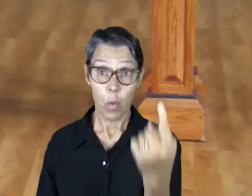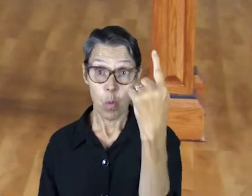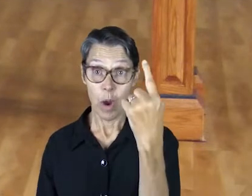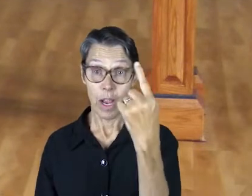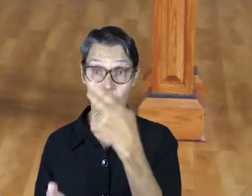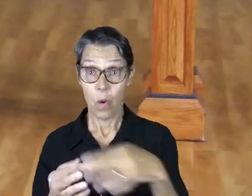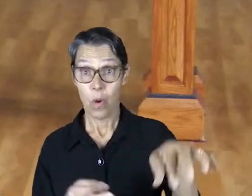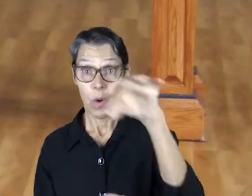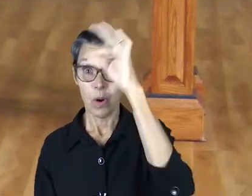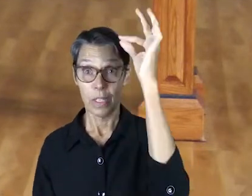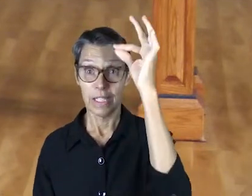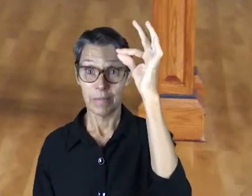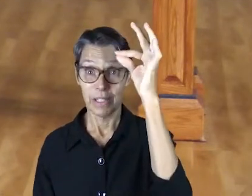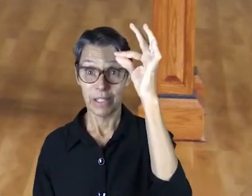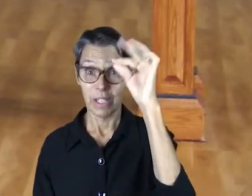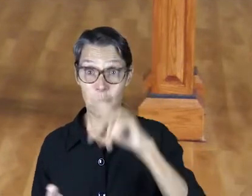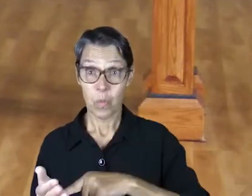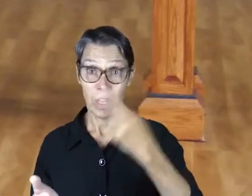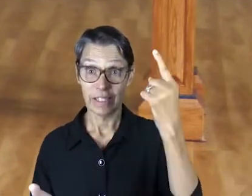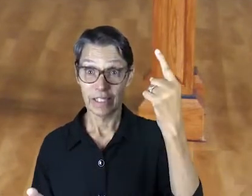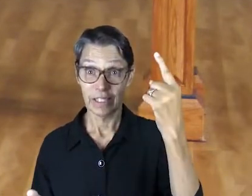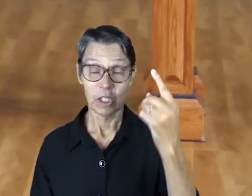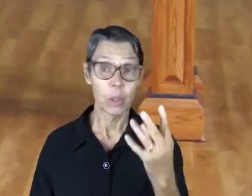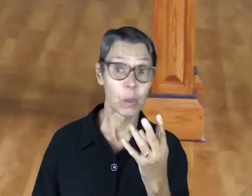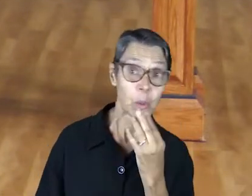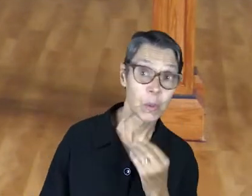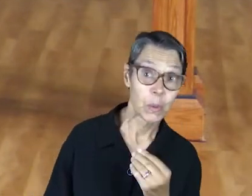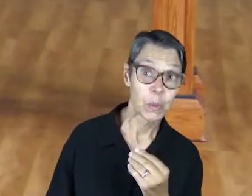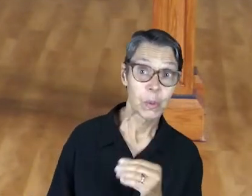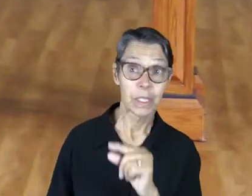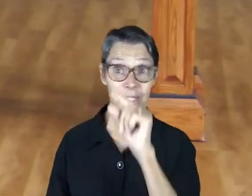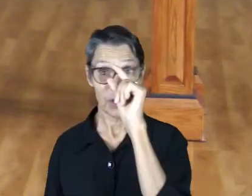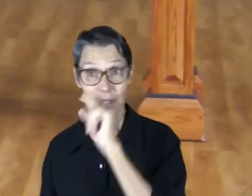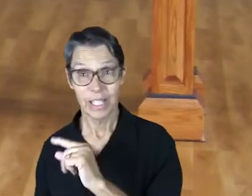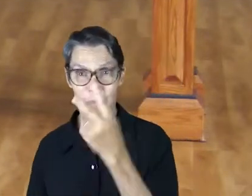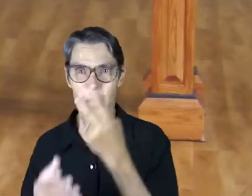Spirit, Jews and Greeks, slaves and free,